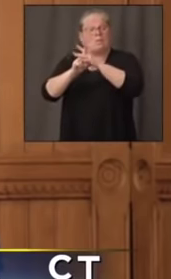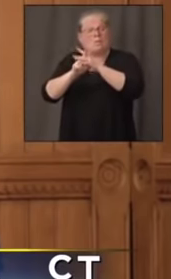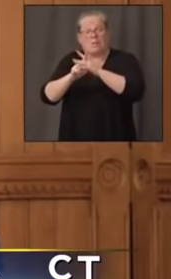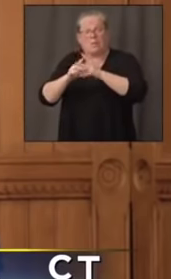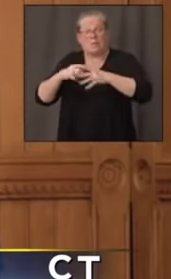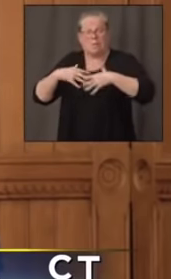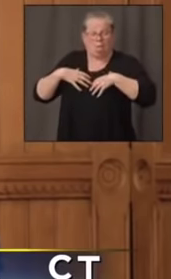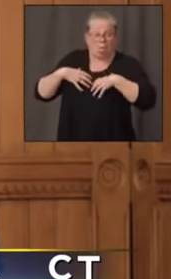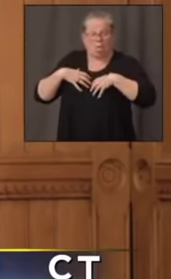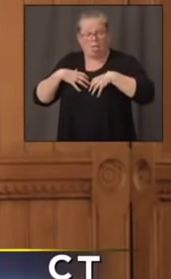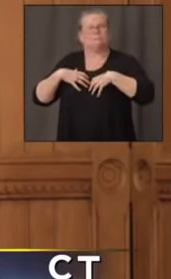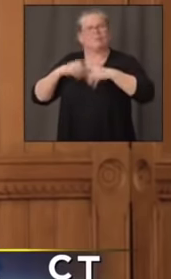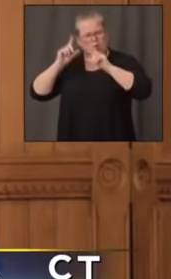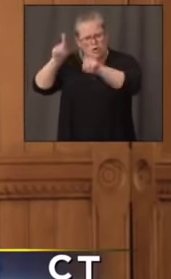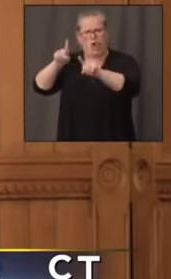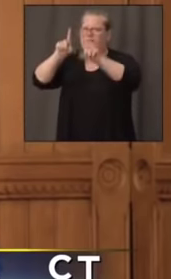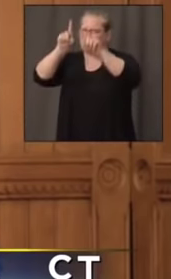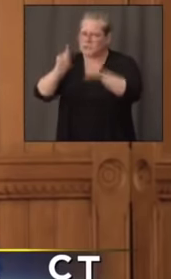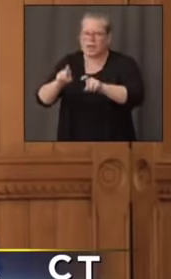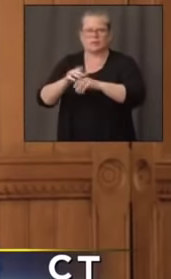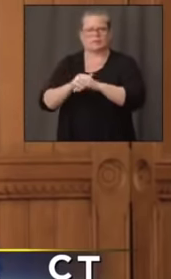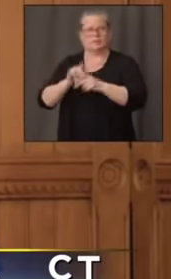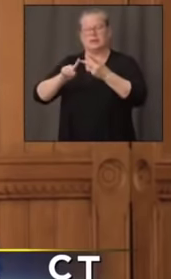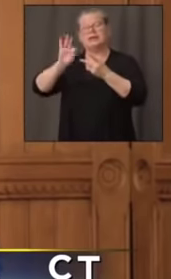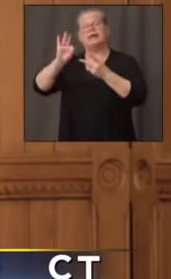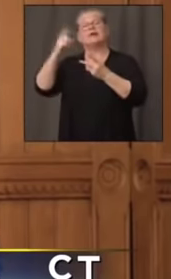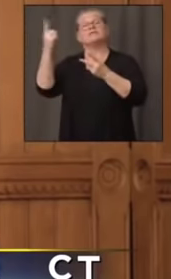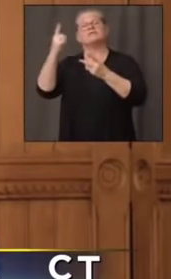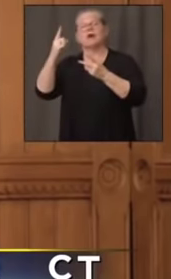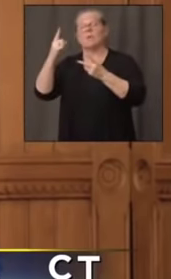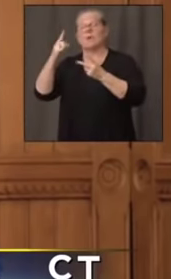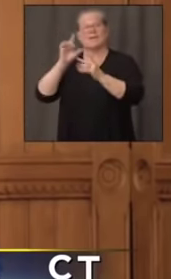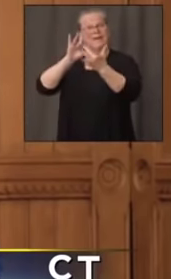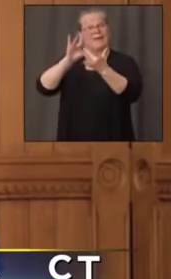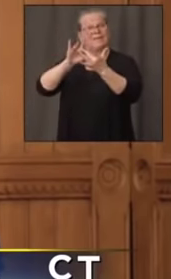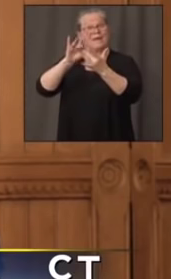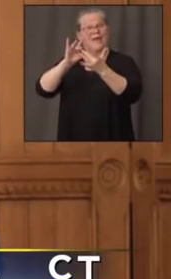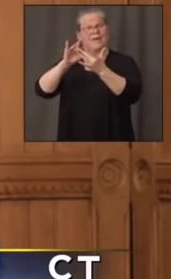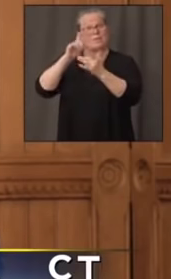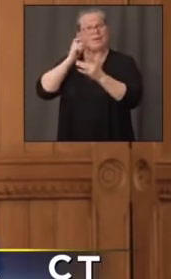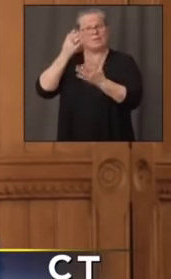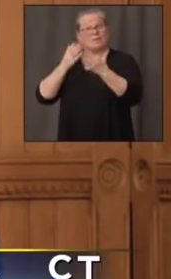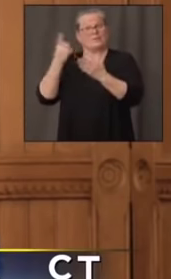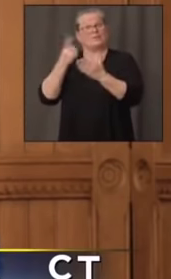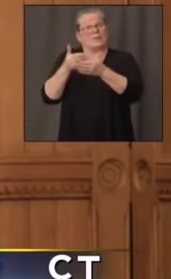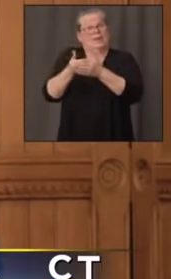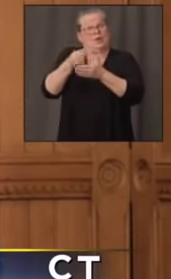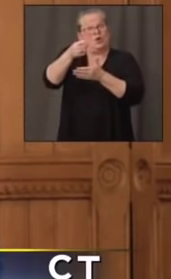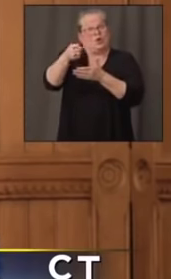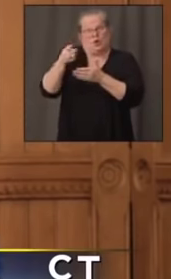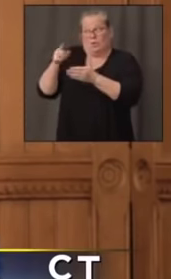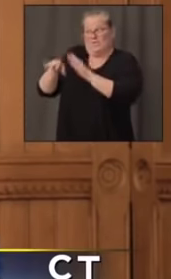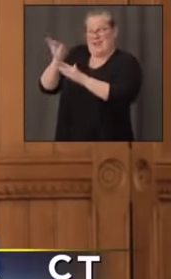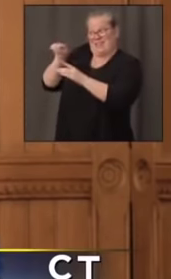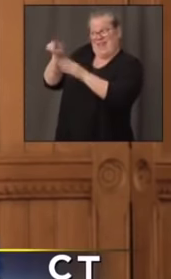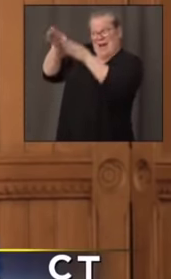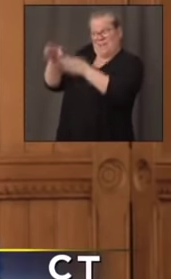by a contact tracer and you've had close contact with someone who's tested positive, go get tested. And then beyond that, we're really focusing